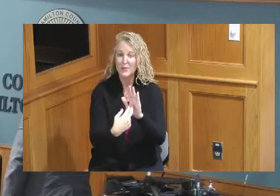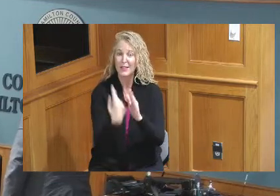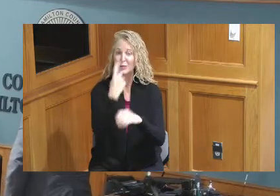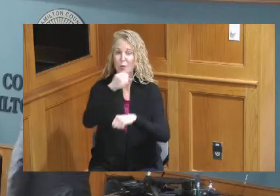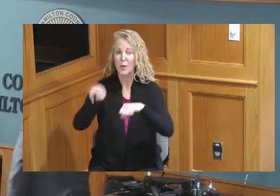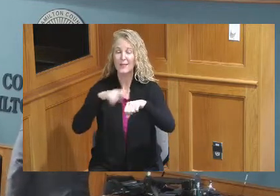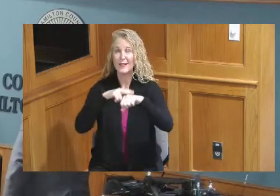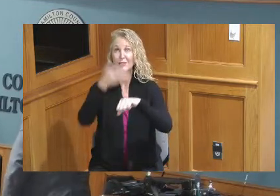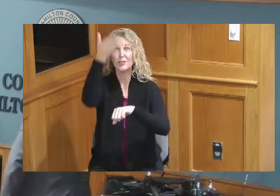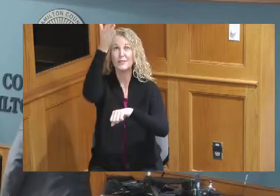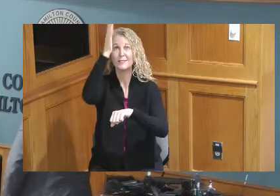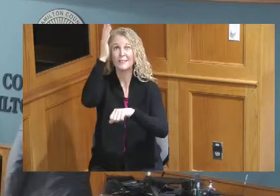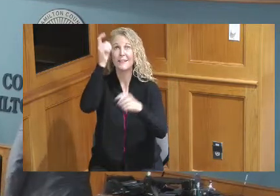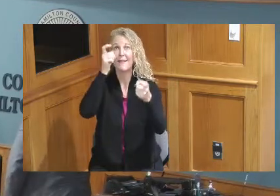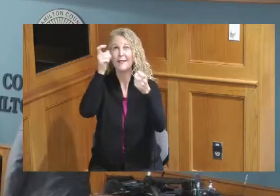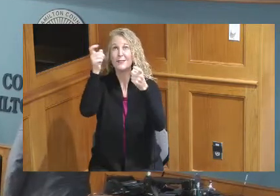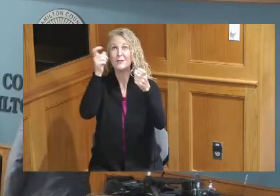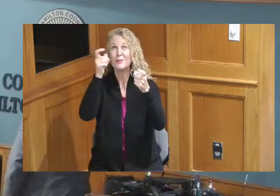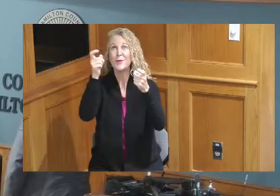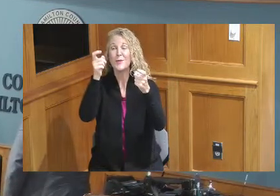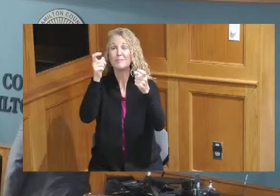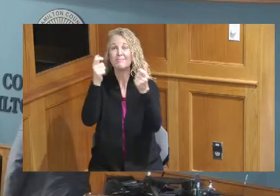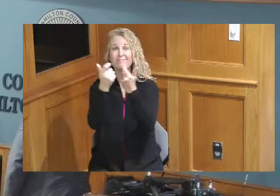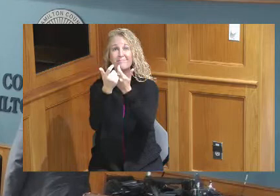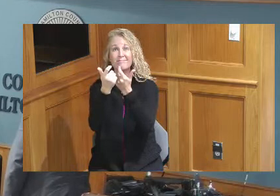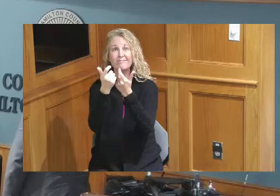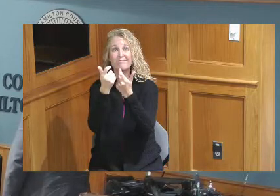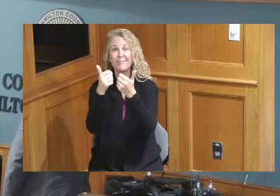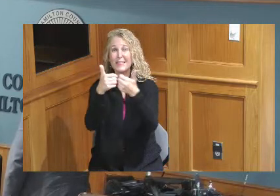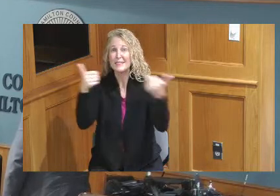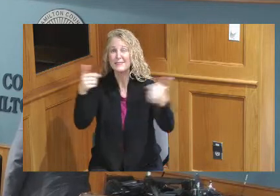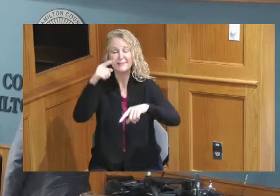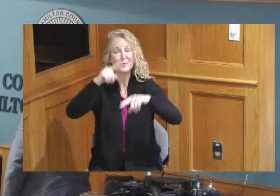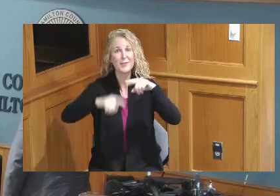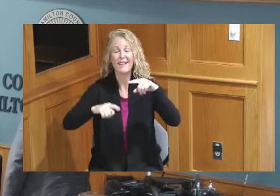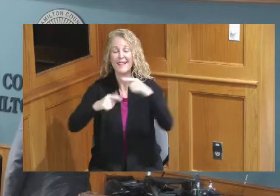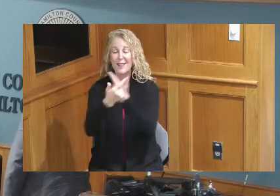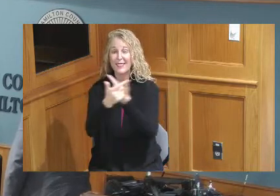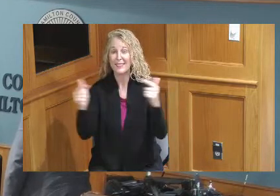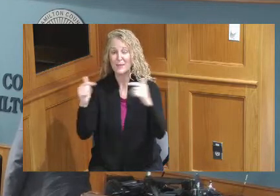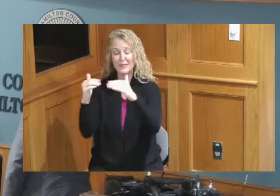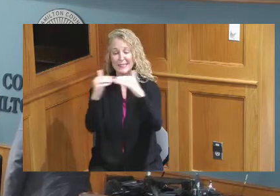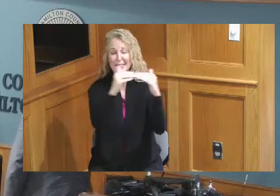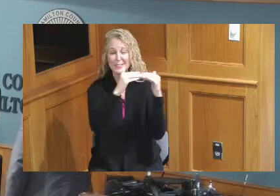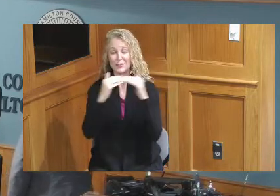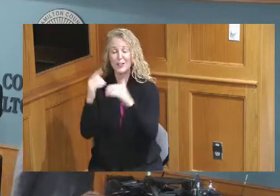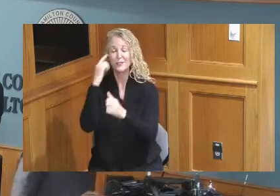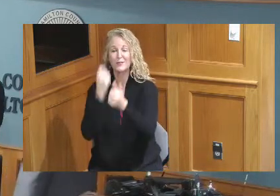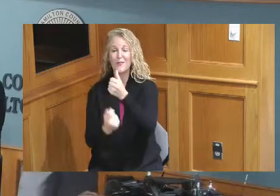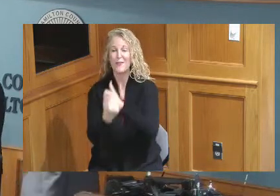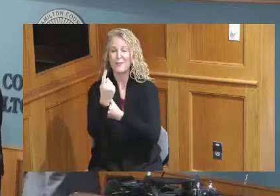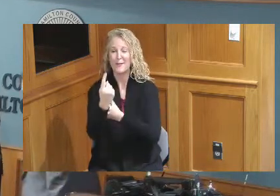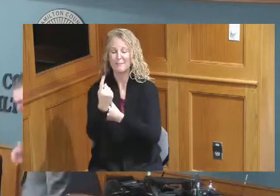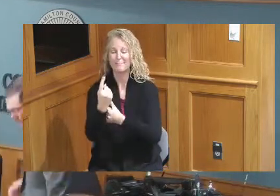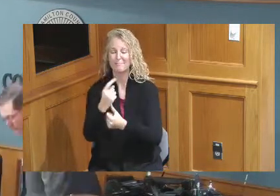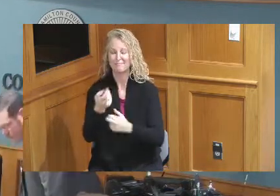stands, one nation, under God, indivisible, with liberty and justice for